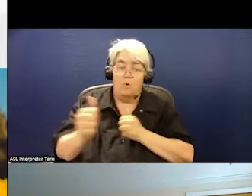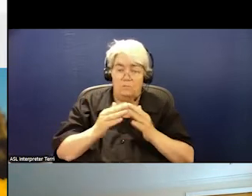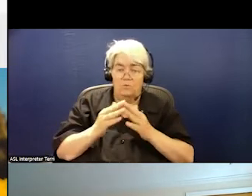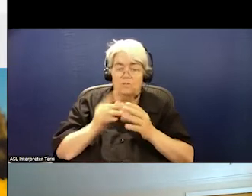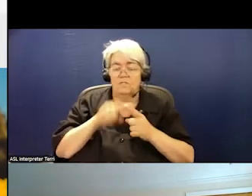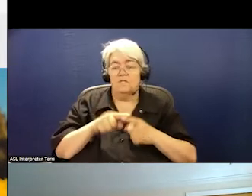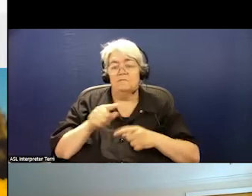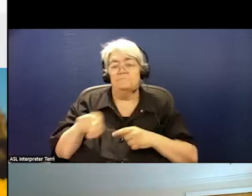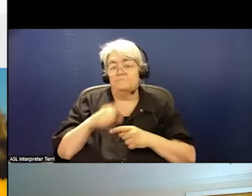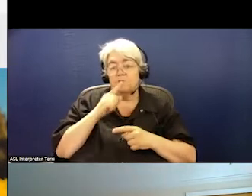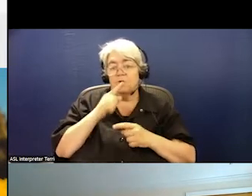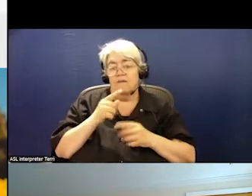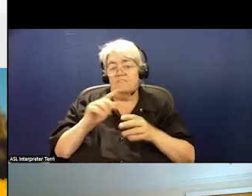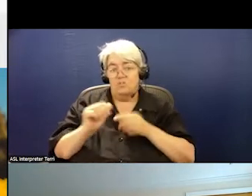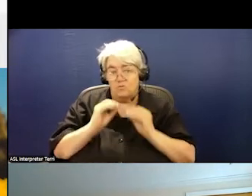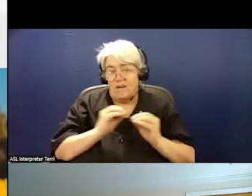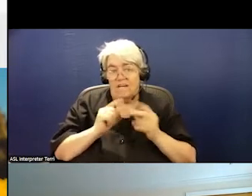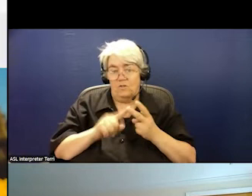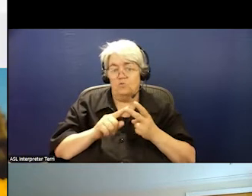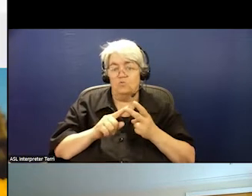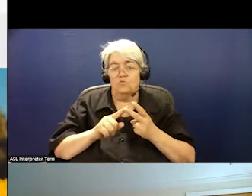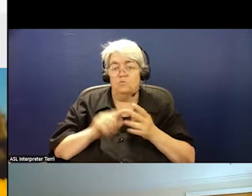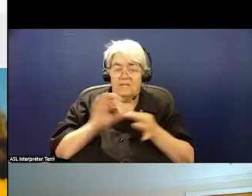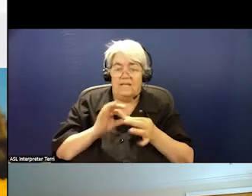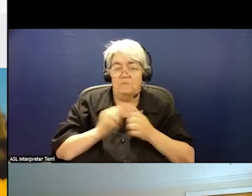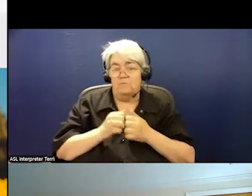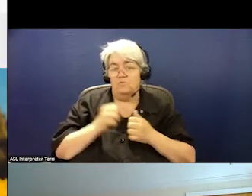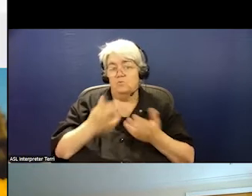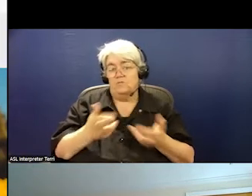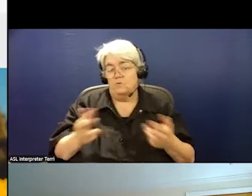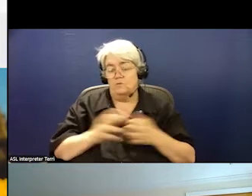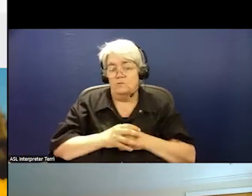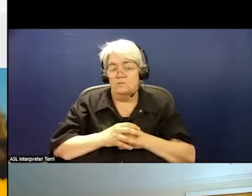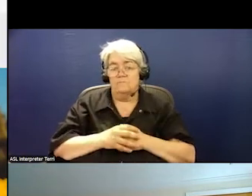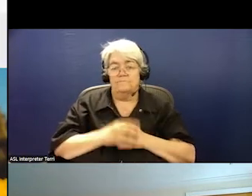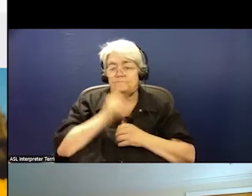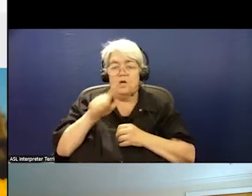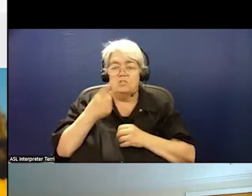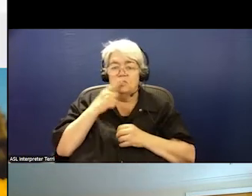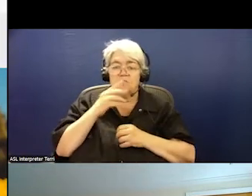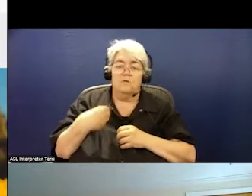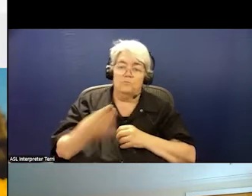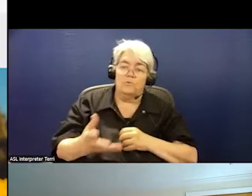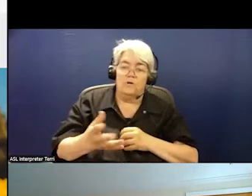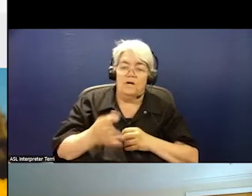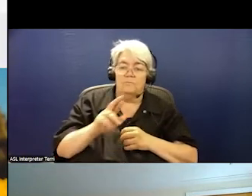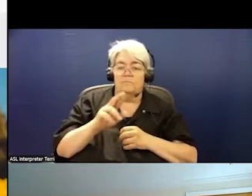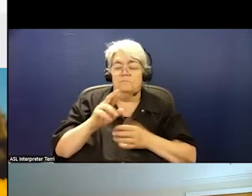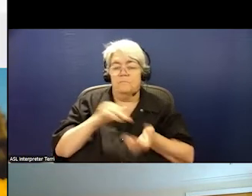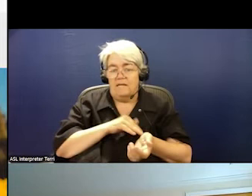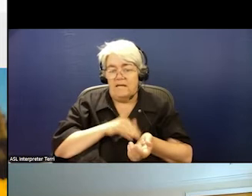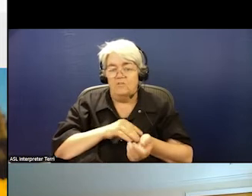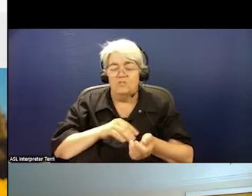training to be able to connect people to resources and not, like you said, just prescribe medication without fully understanding